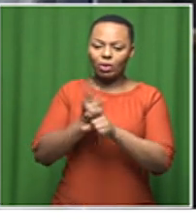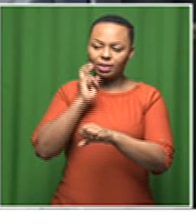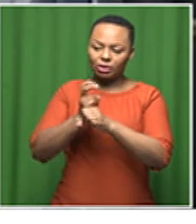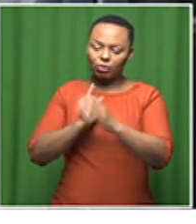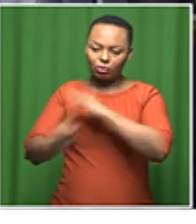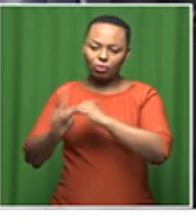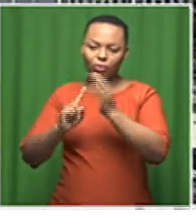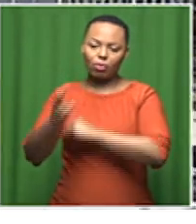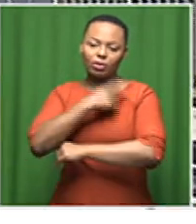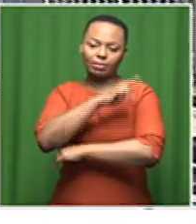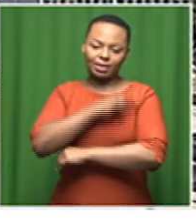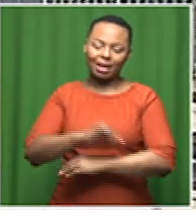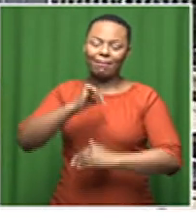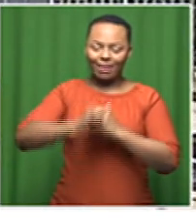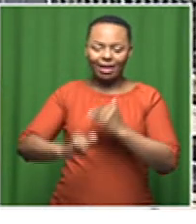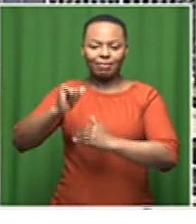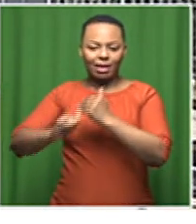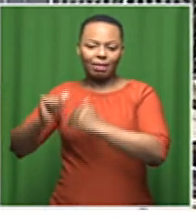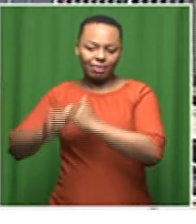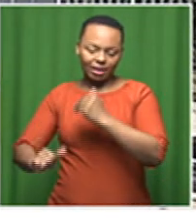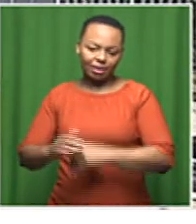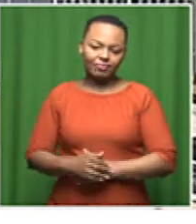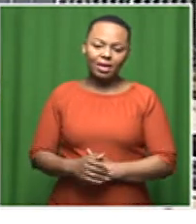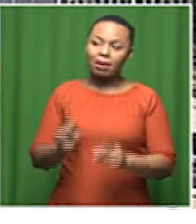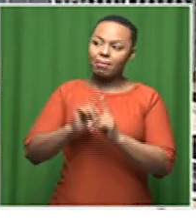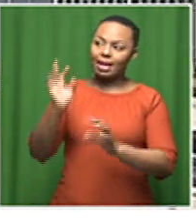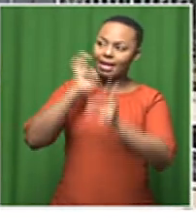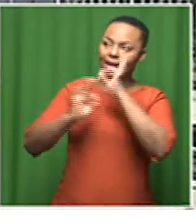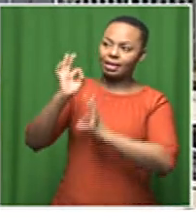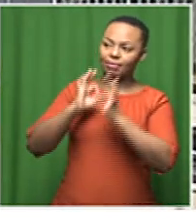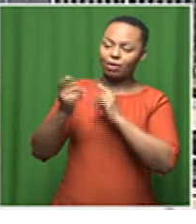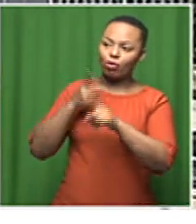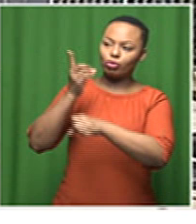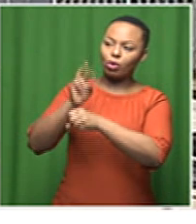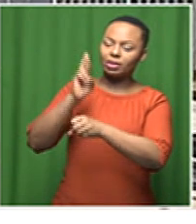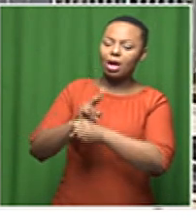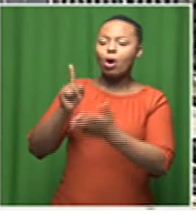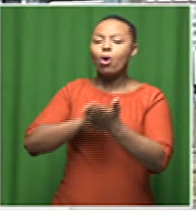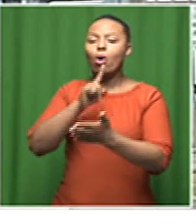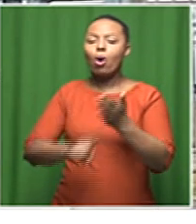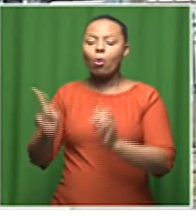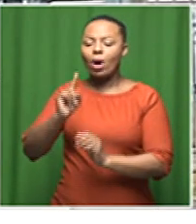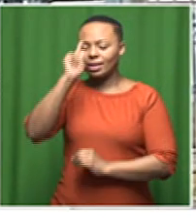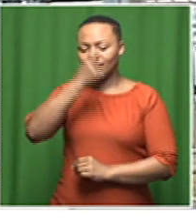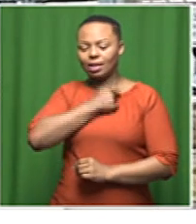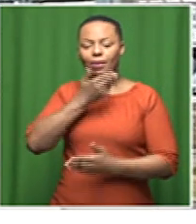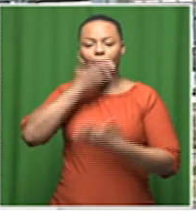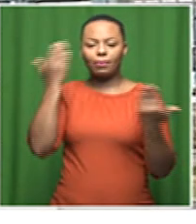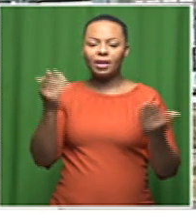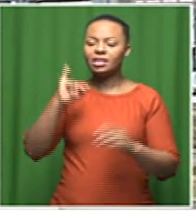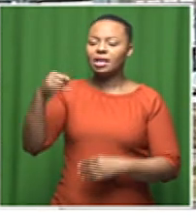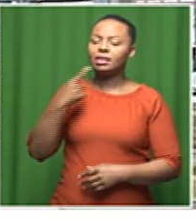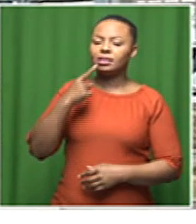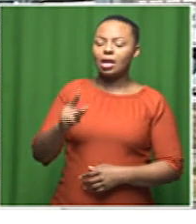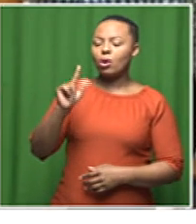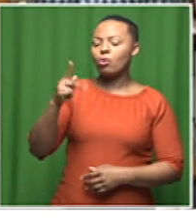hospital. We don't get explained properly by the doctors what is wrong with him. They said he got lupus